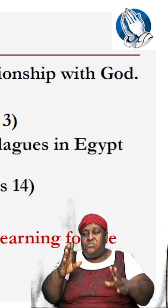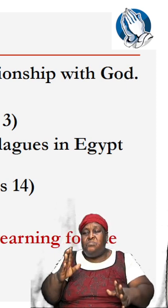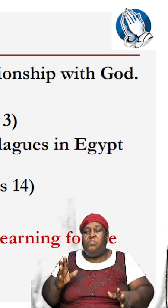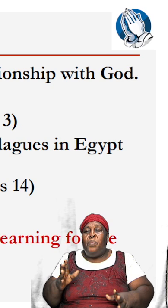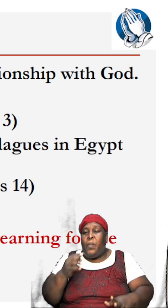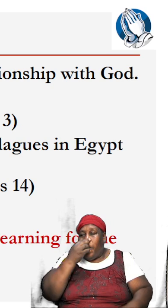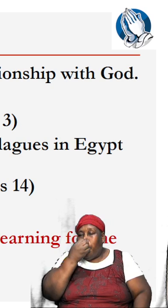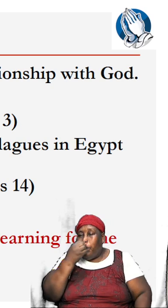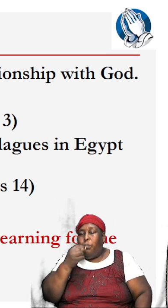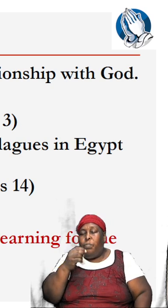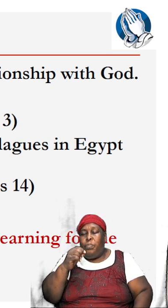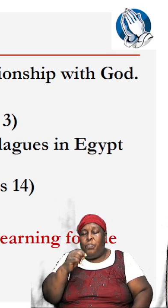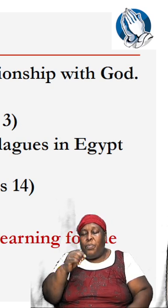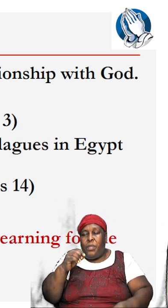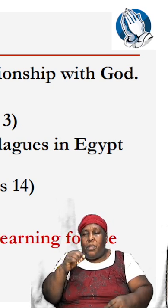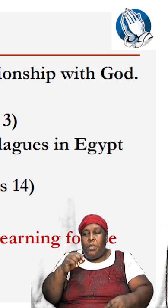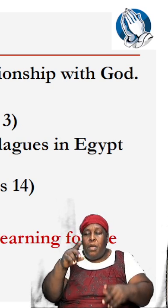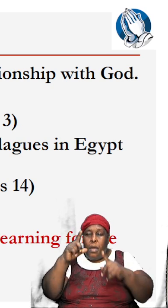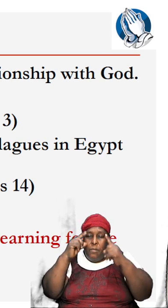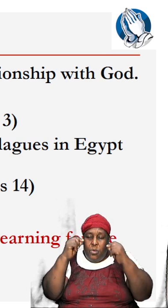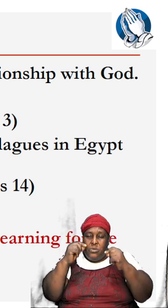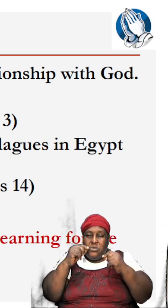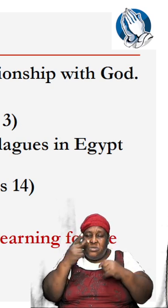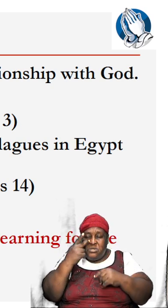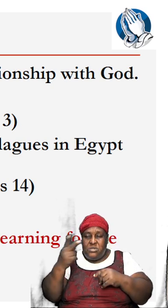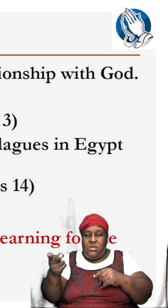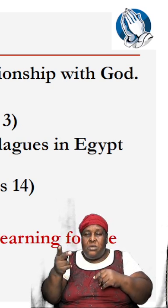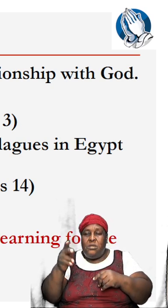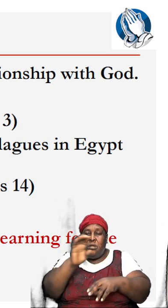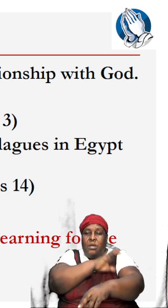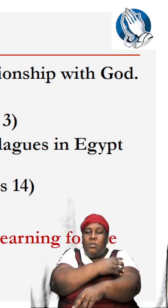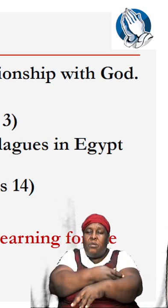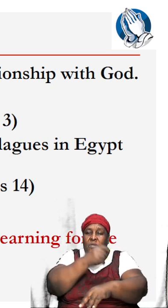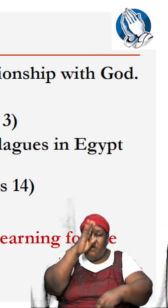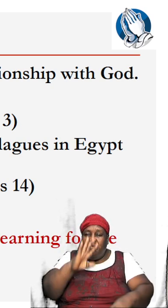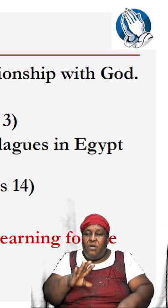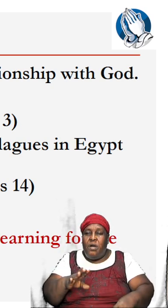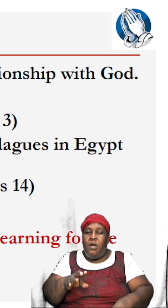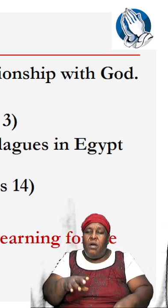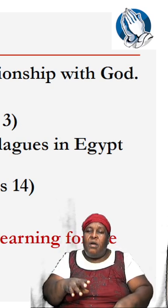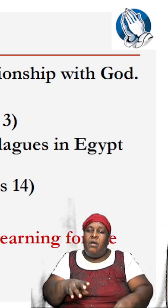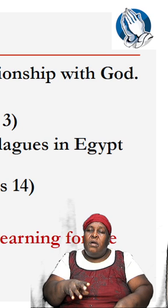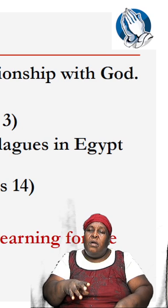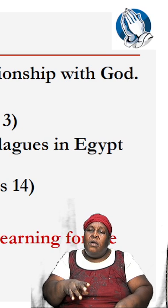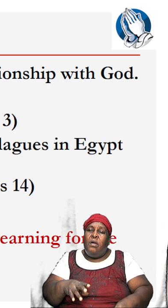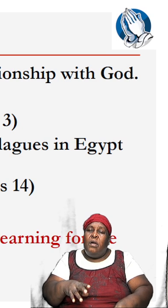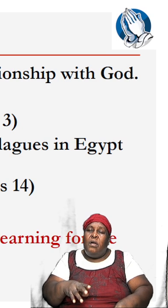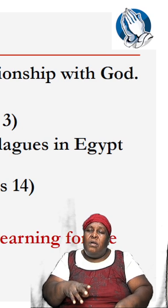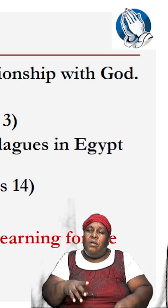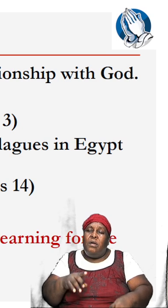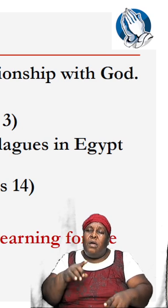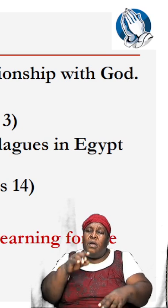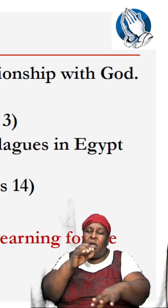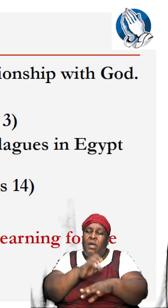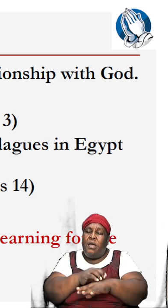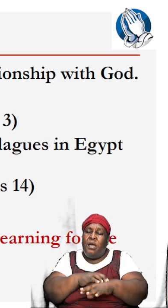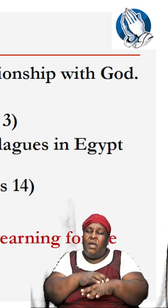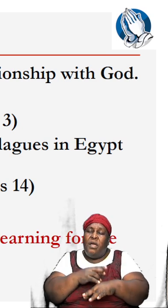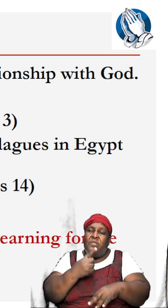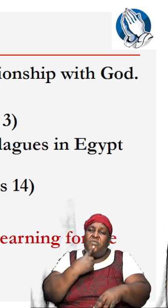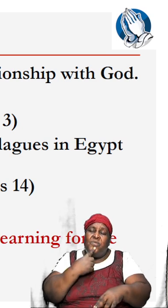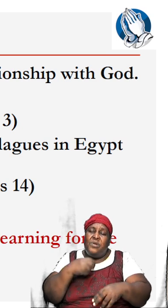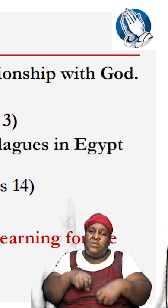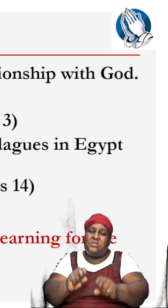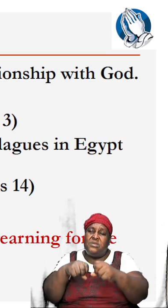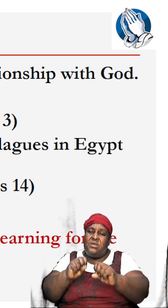God when he came to the Red Sea. And God said, what you have in your hand? I say, a rod. I say, use it. And he